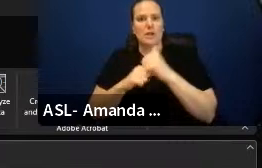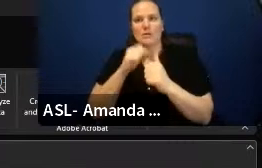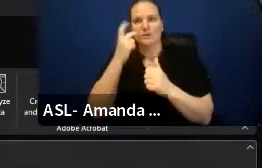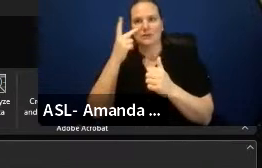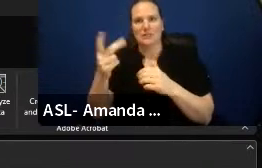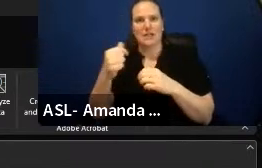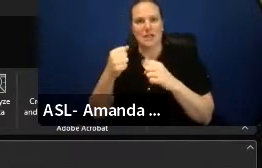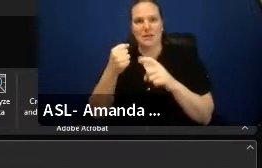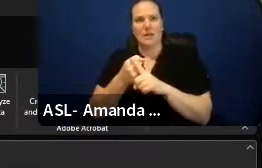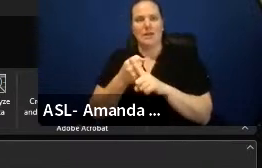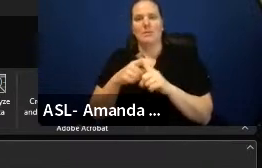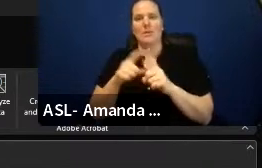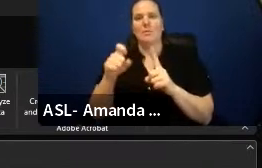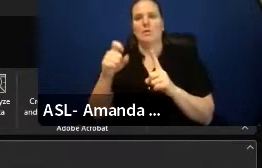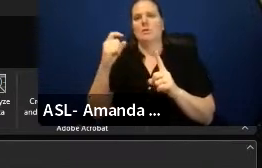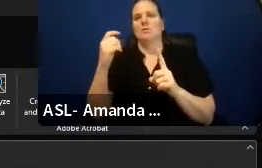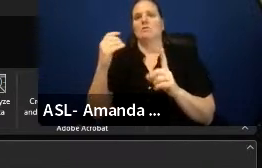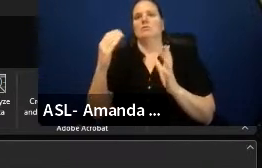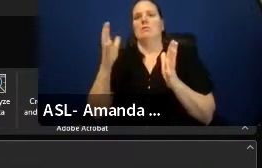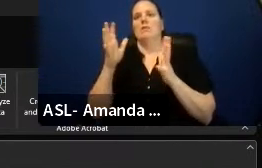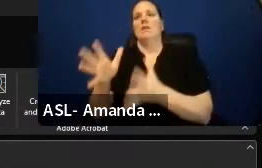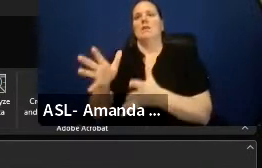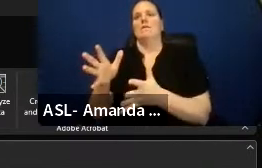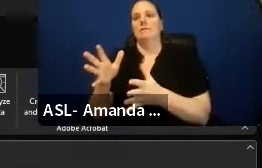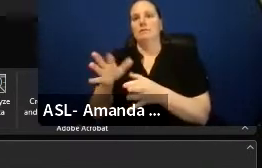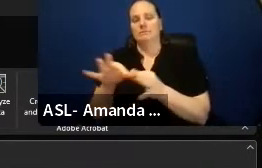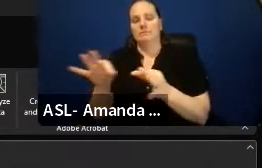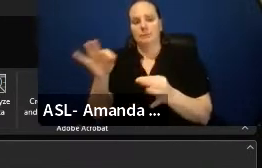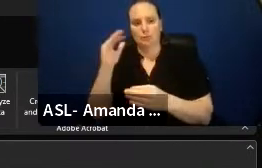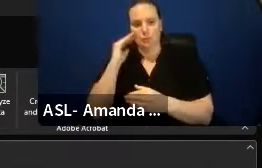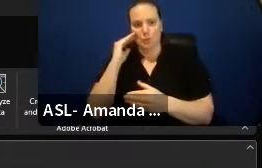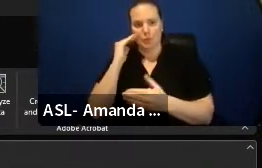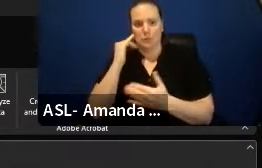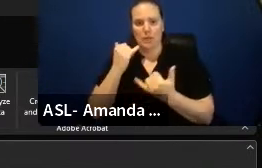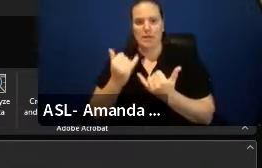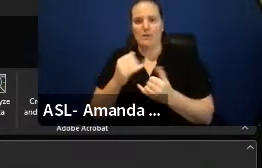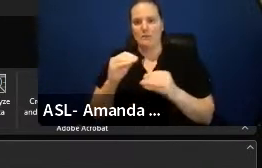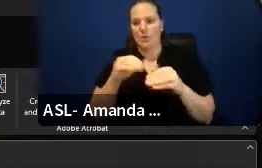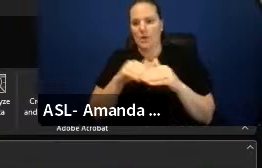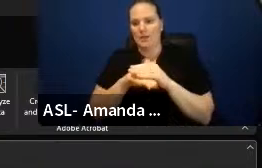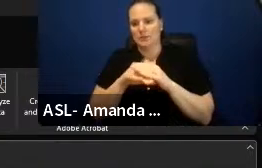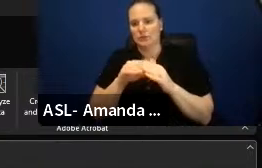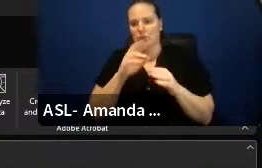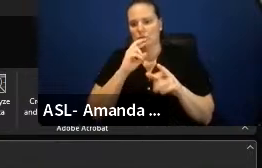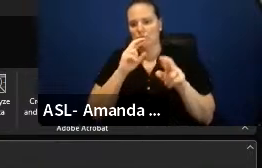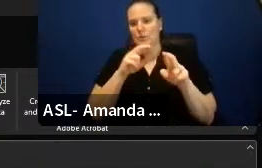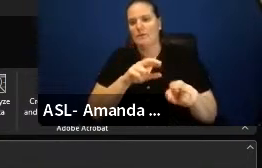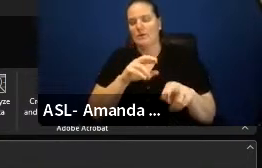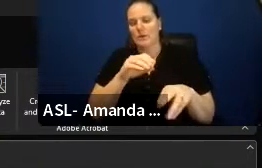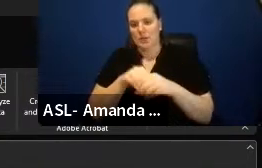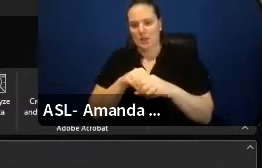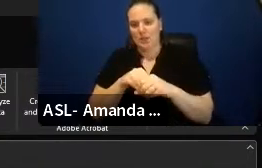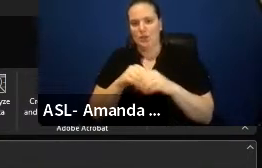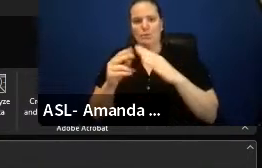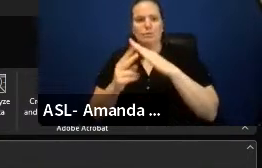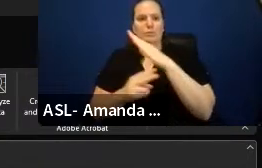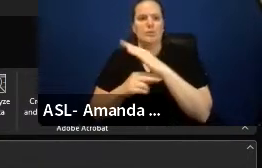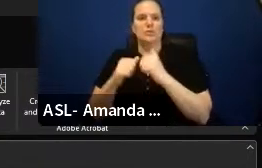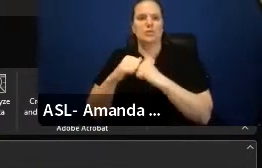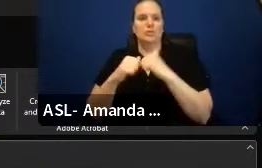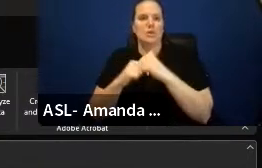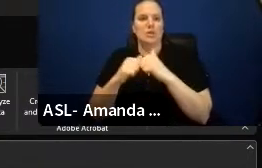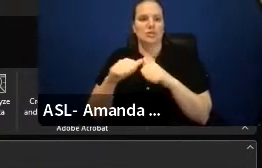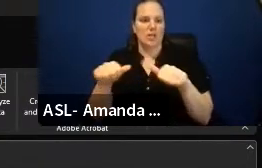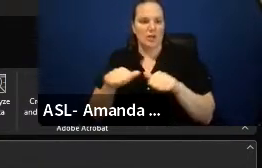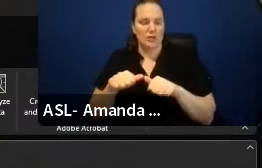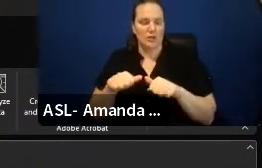in knowing that right now there is no access to the river in the bridge construction area.